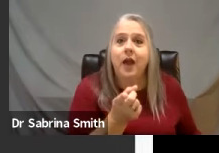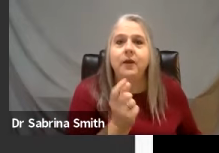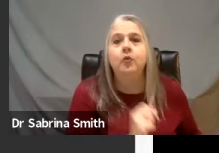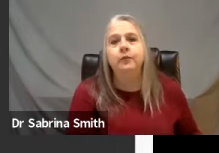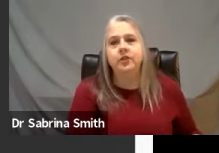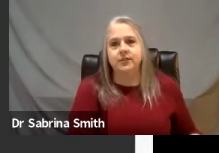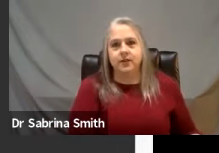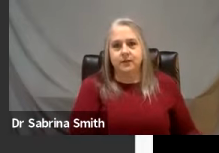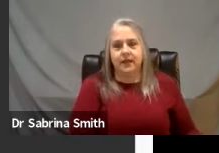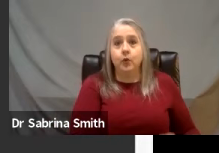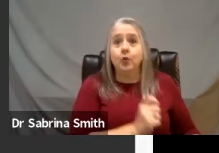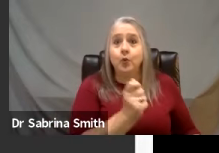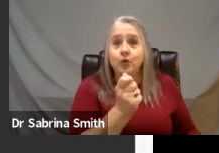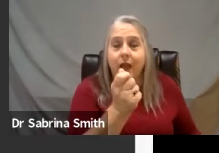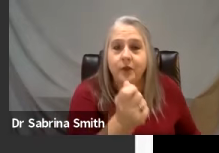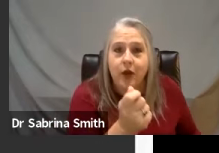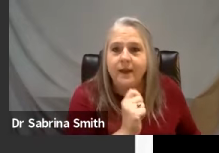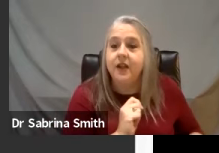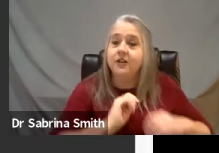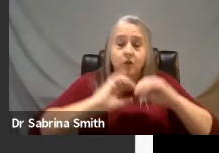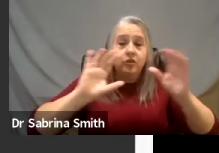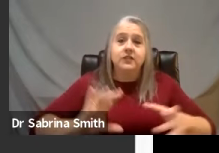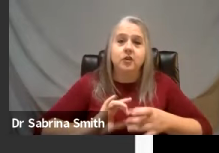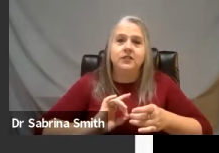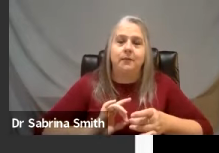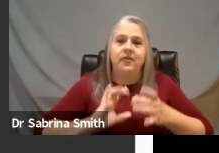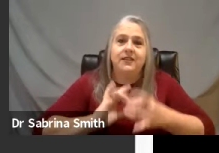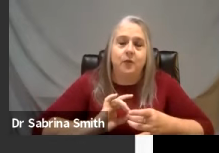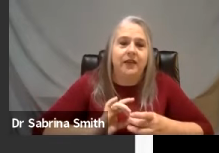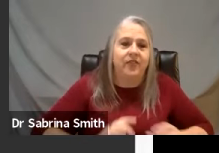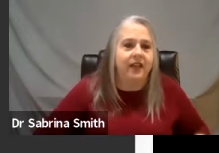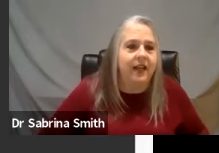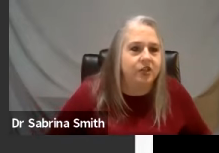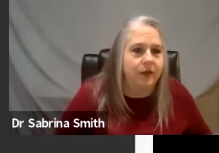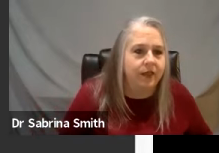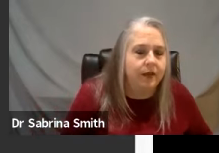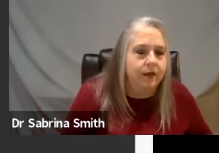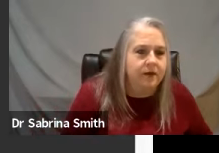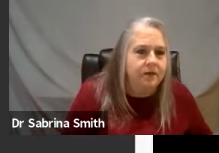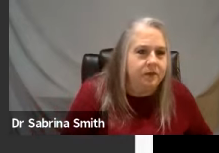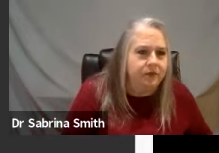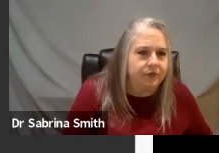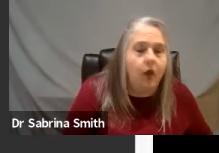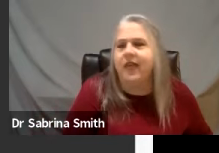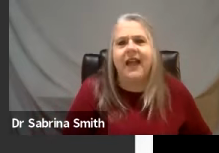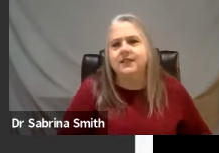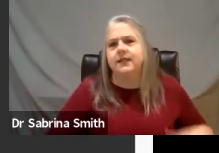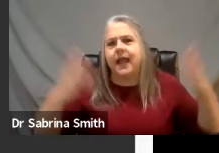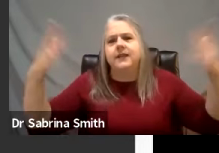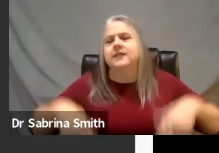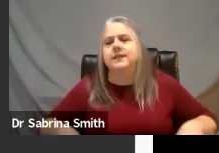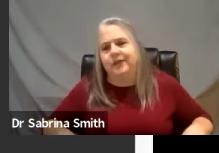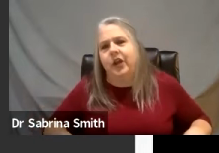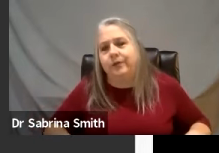me. Ooh, you just lost me again. Oh, you got me. So it's those type of things that we get that connection with. Oh, the